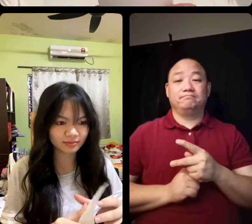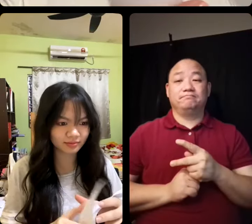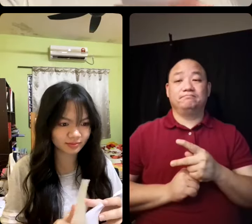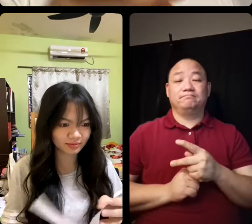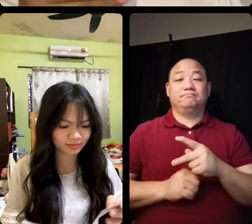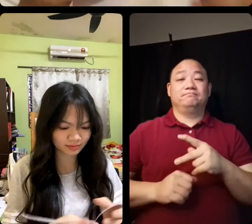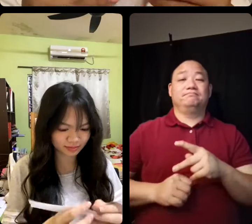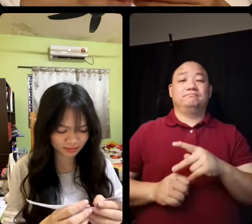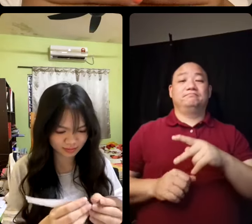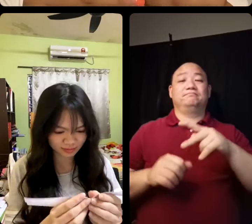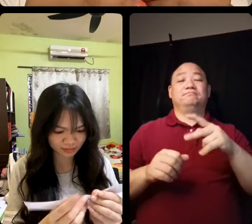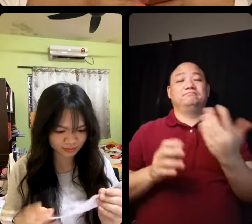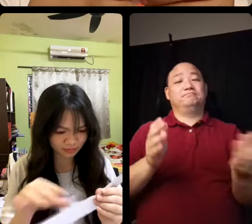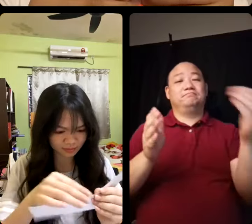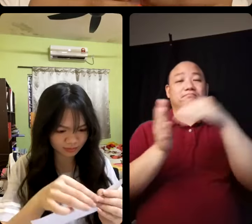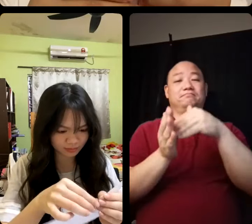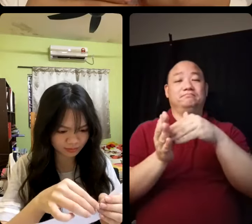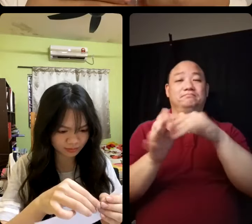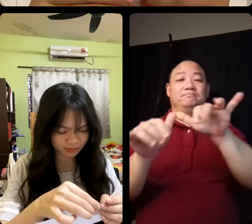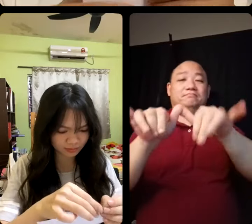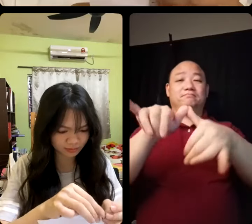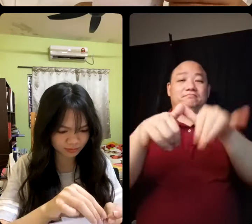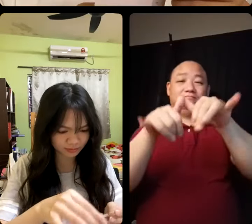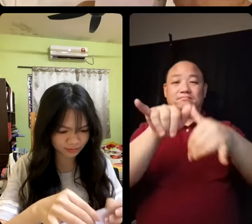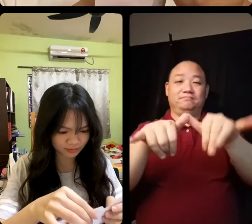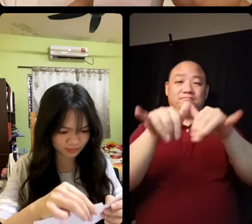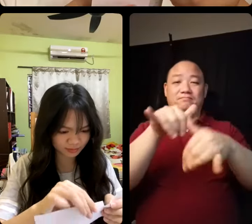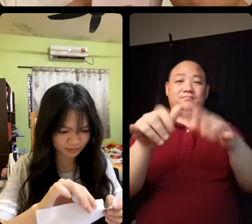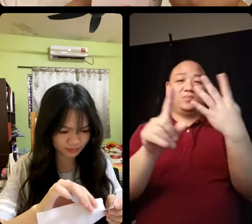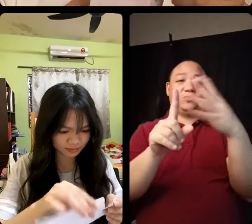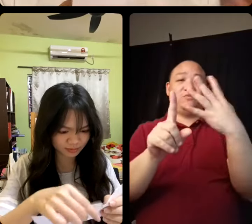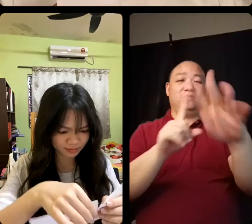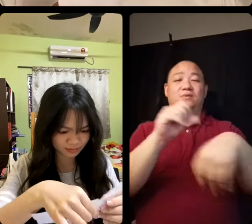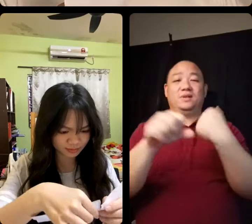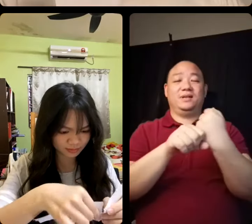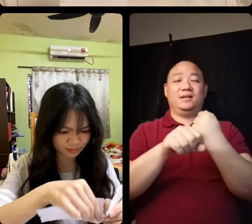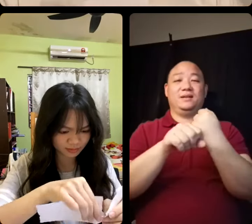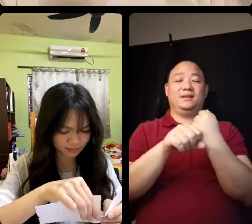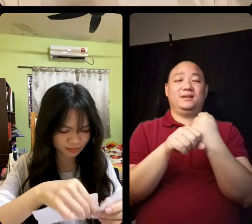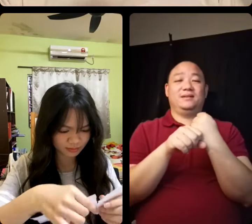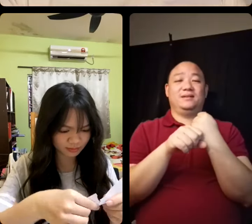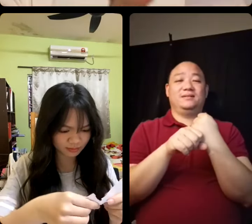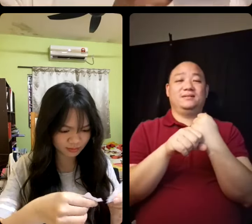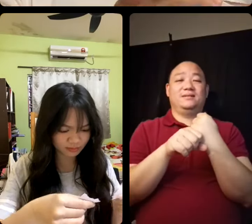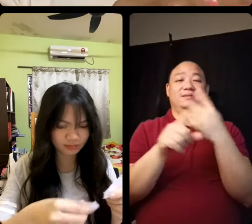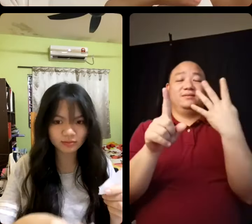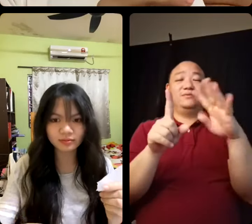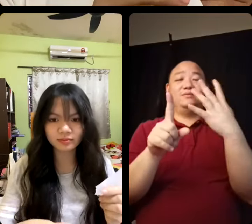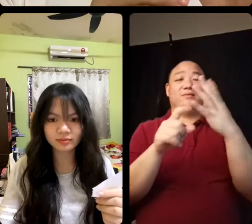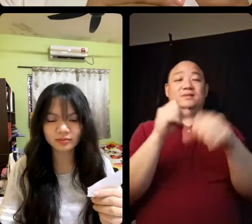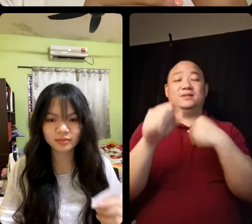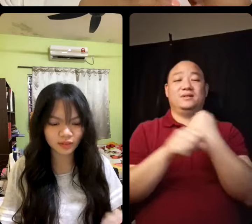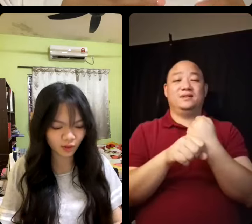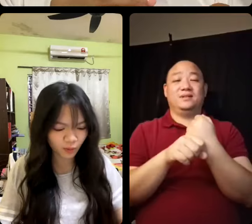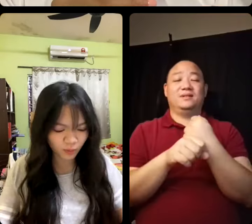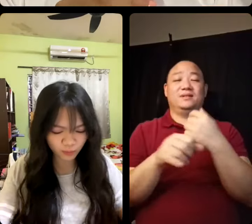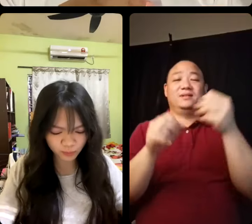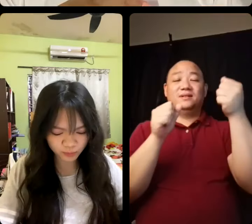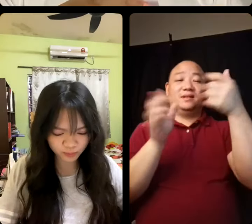14 cm from this paper, everyone. You're 75 years sekarang. Tinggal je lah berapa